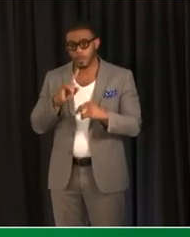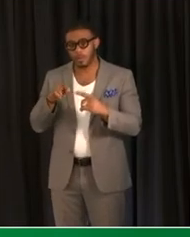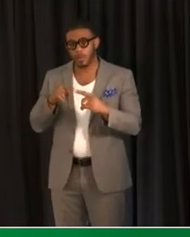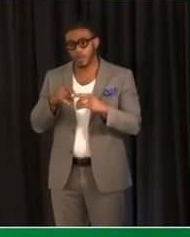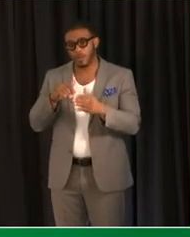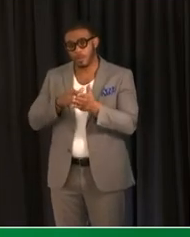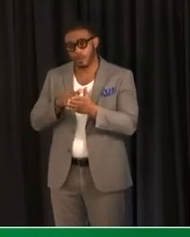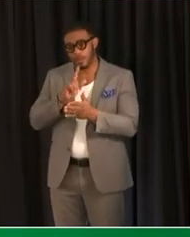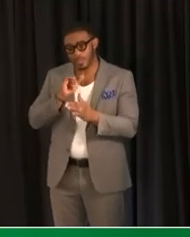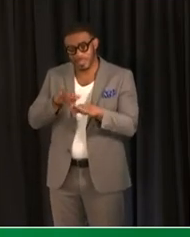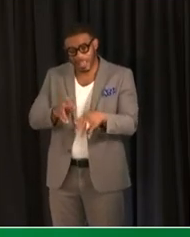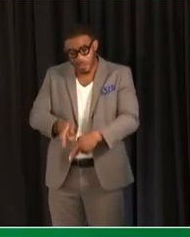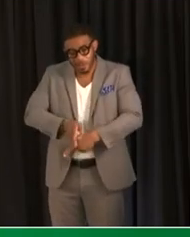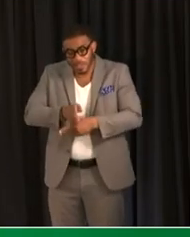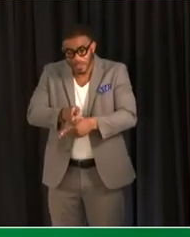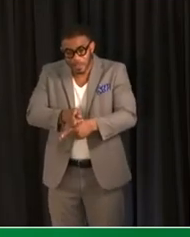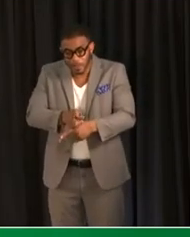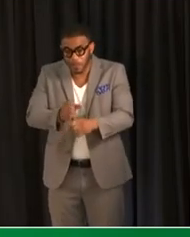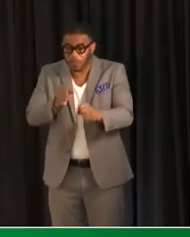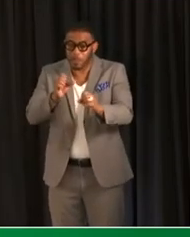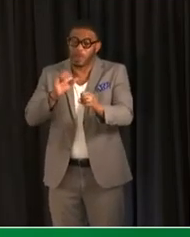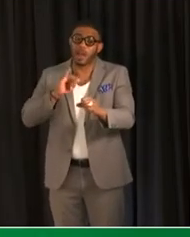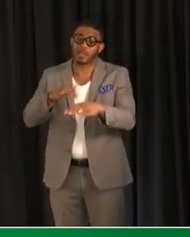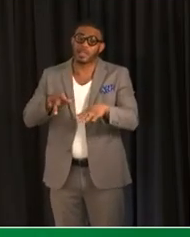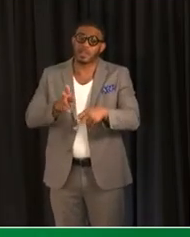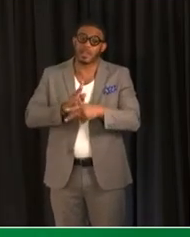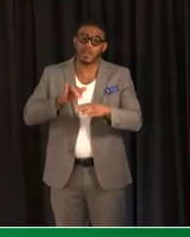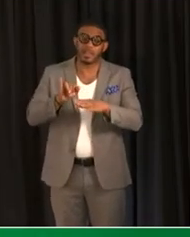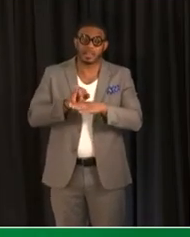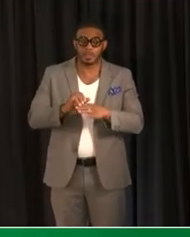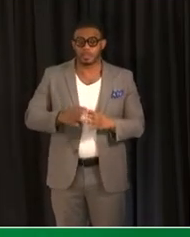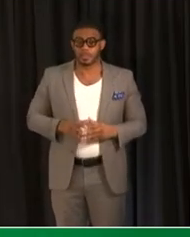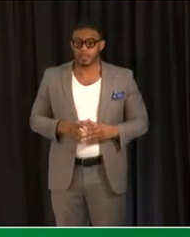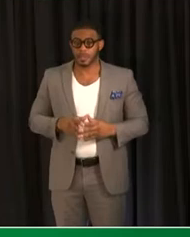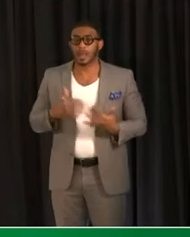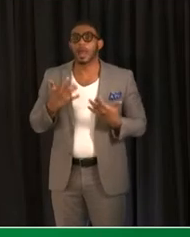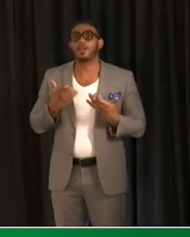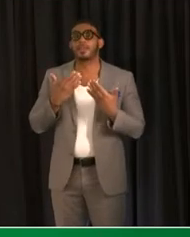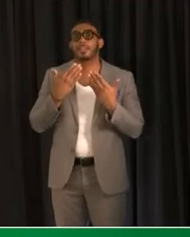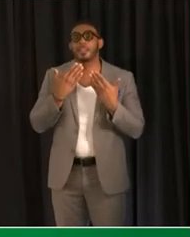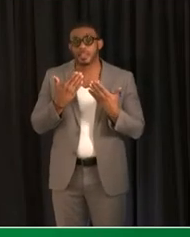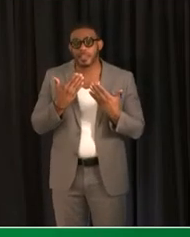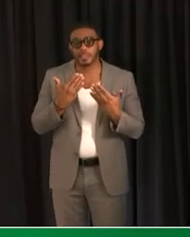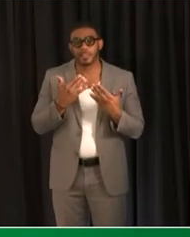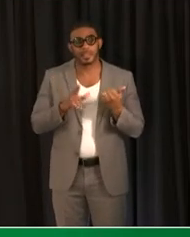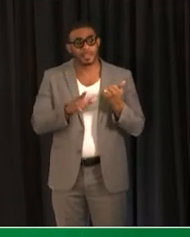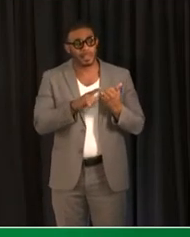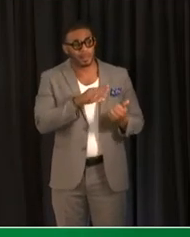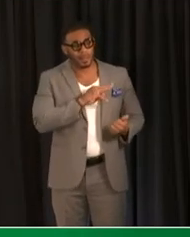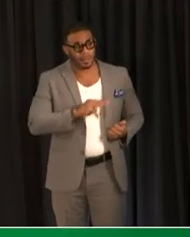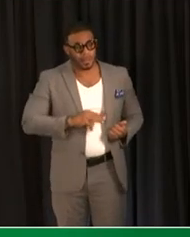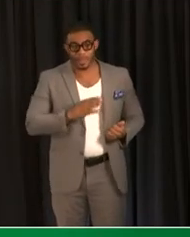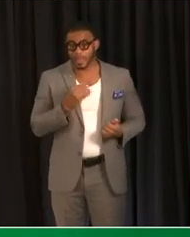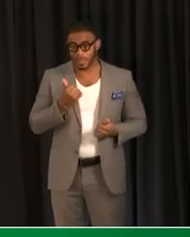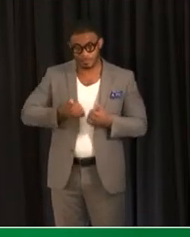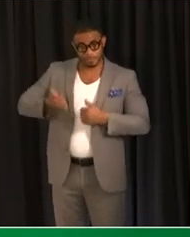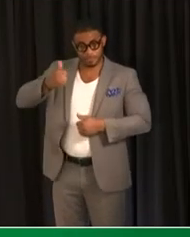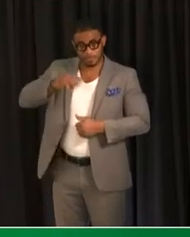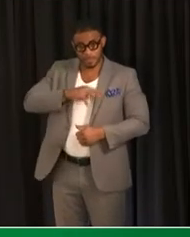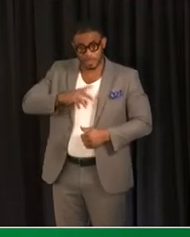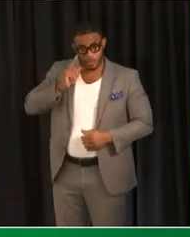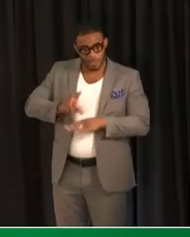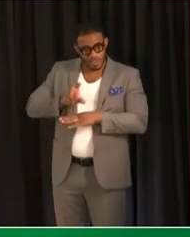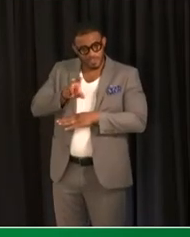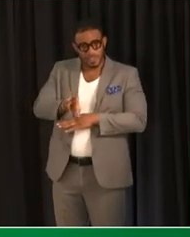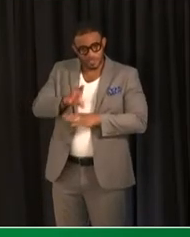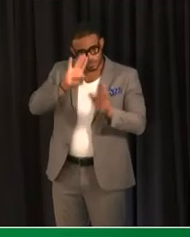talked about frequently is the childcare, our childcare industry. And I want to thank Deputy Mayor and the